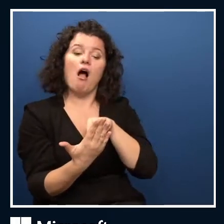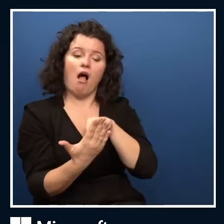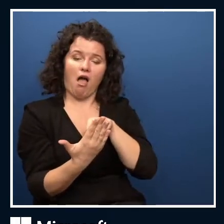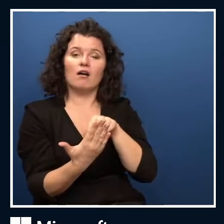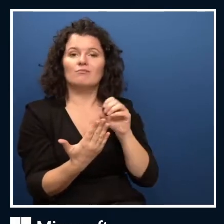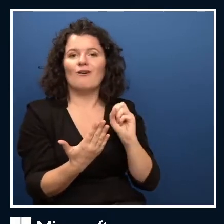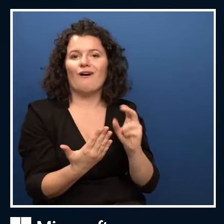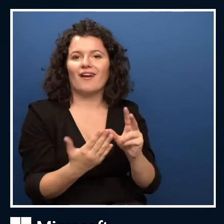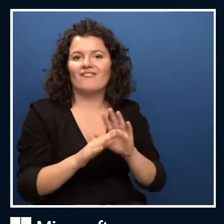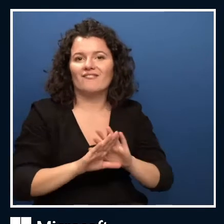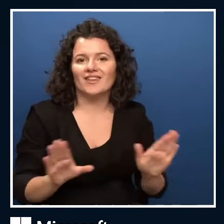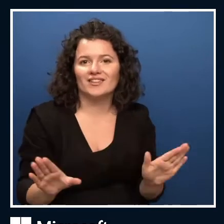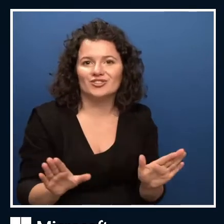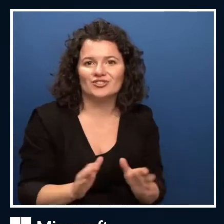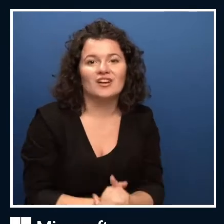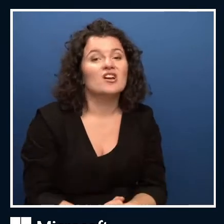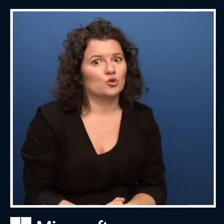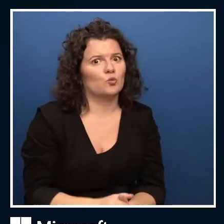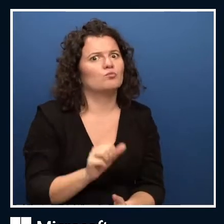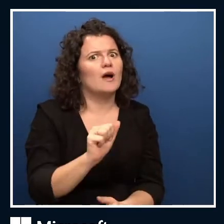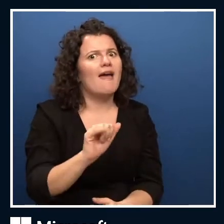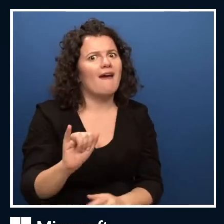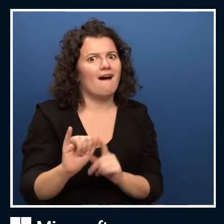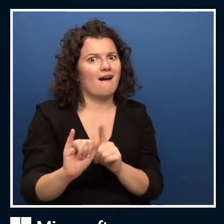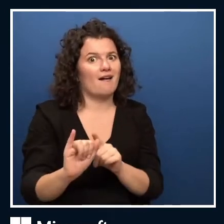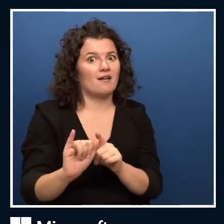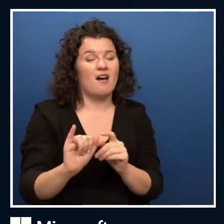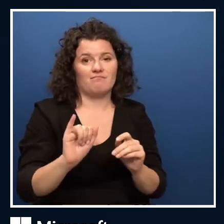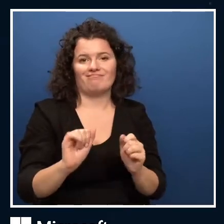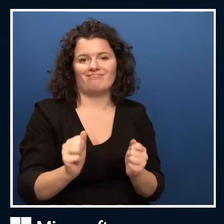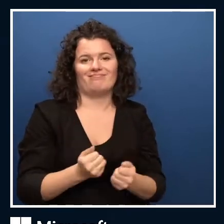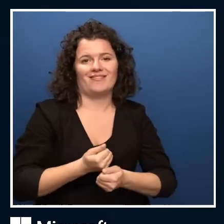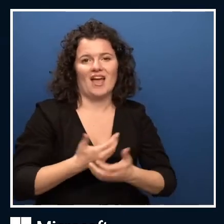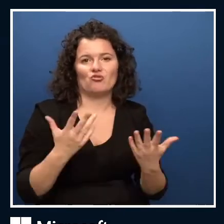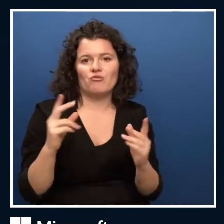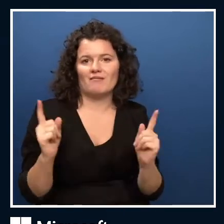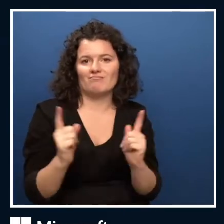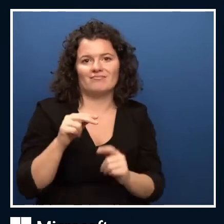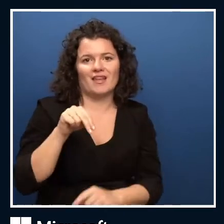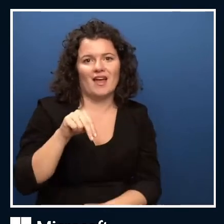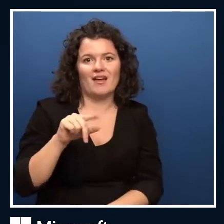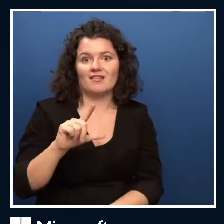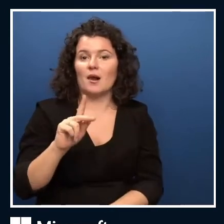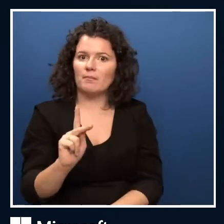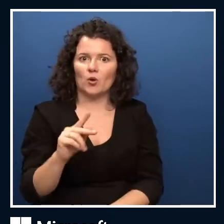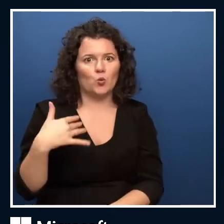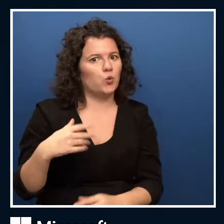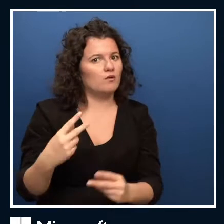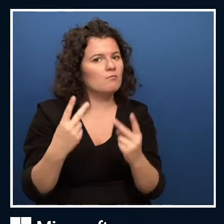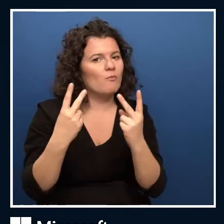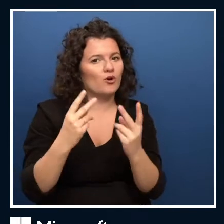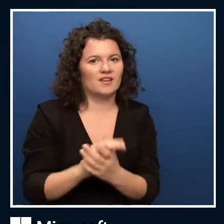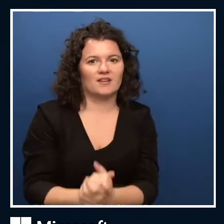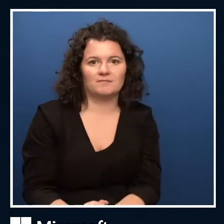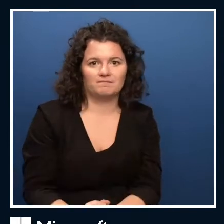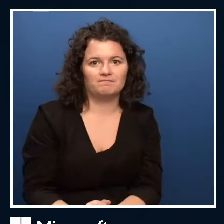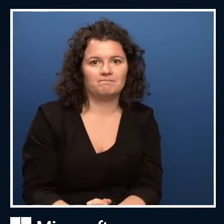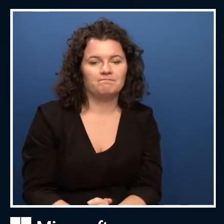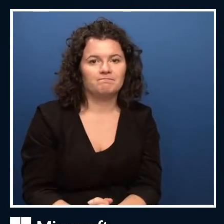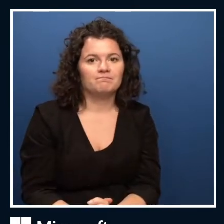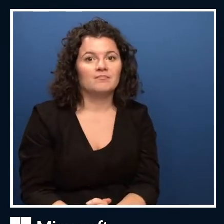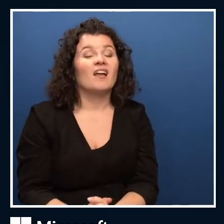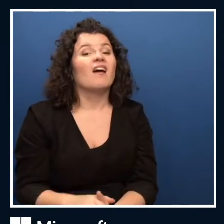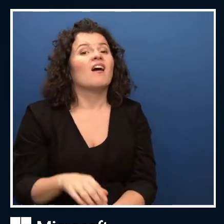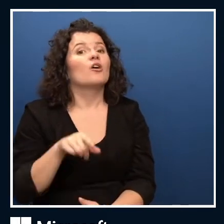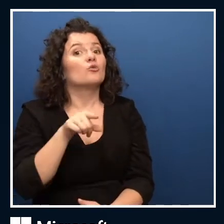very important right now. And you are developing the tools to help people create those assistants, right?